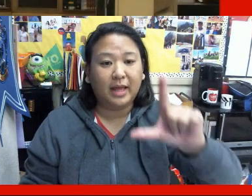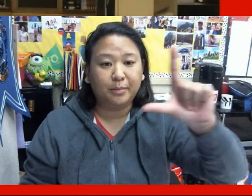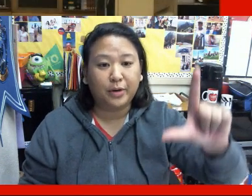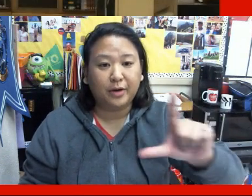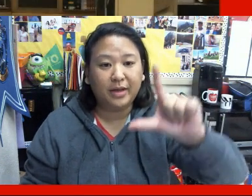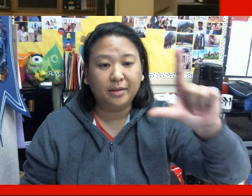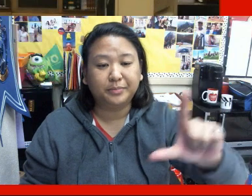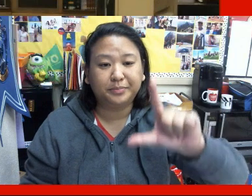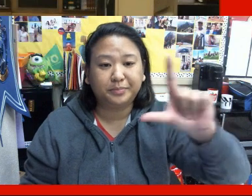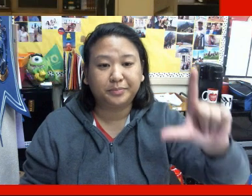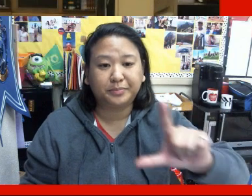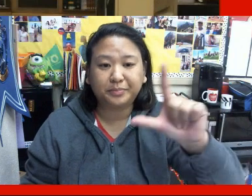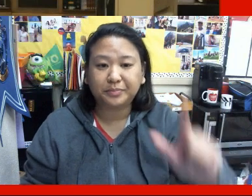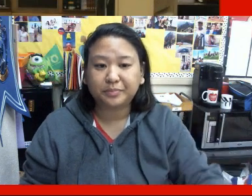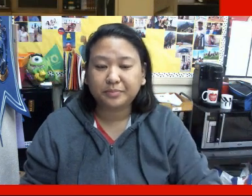The library.